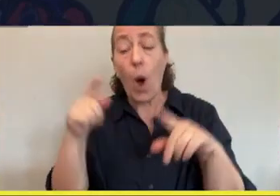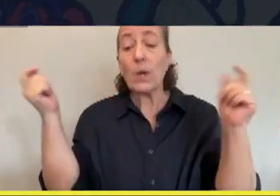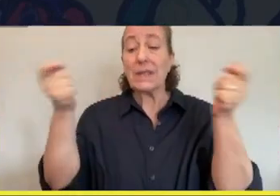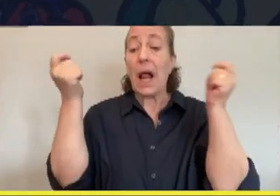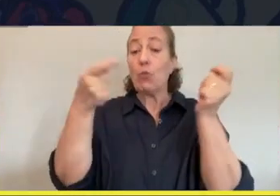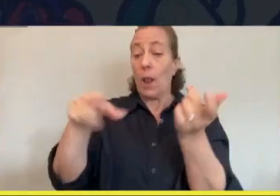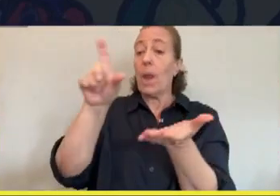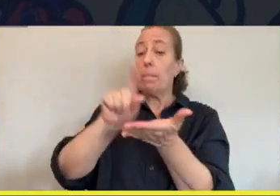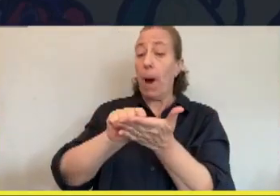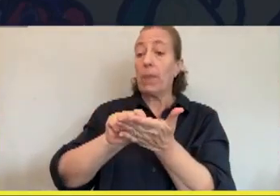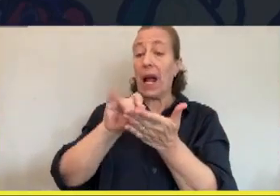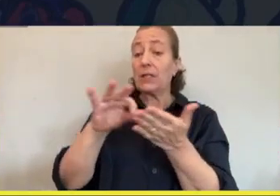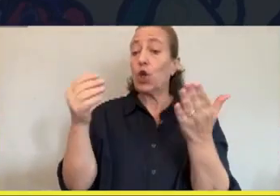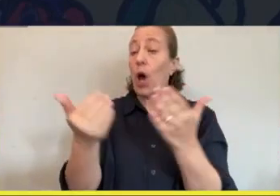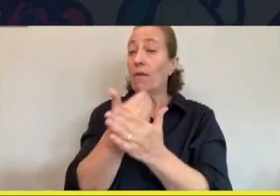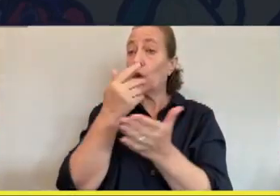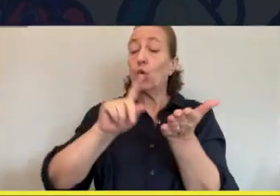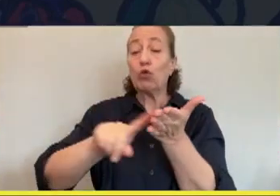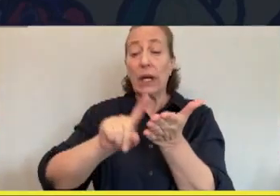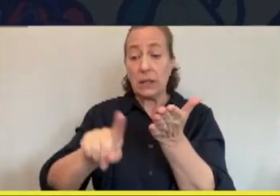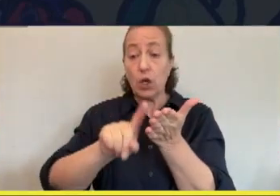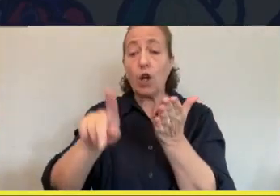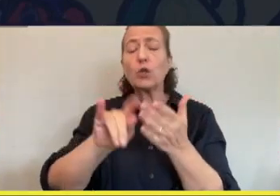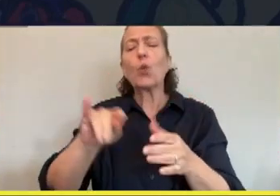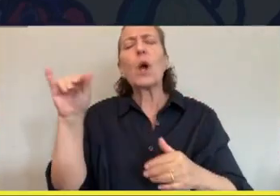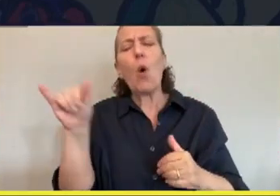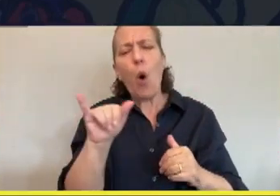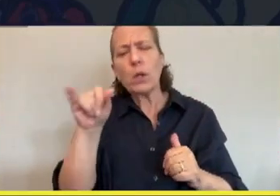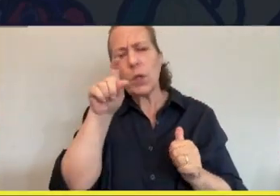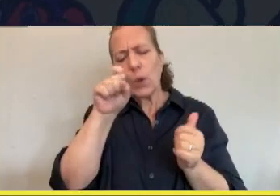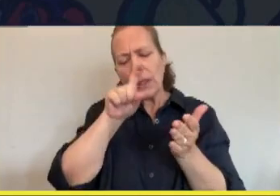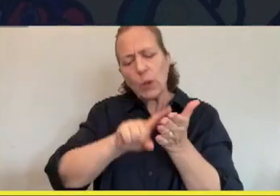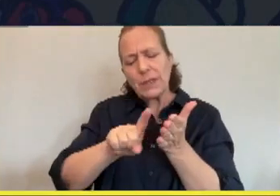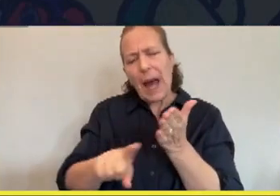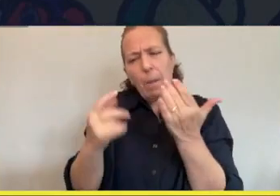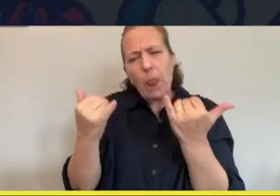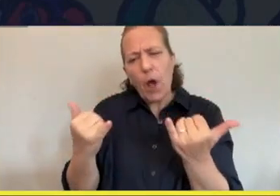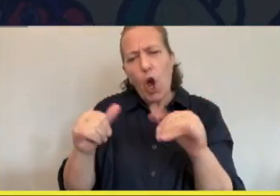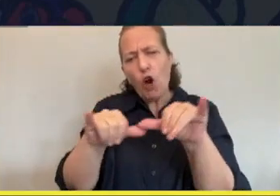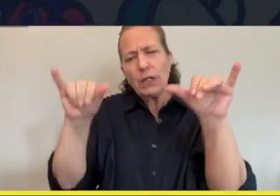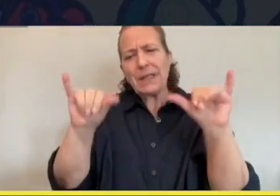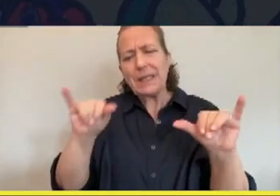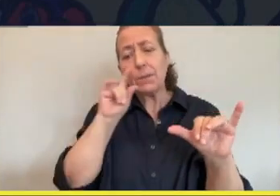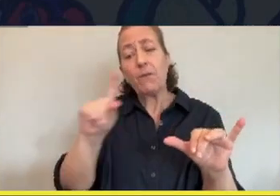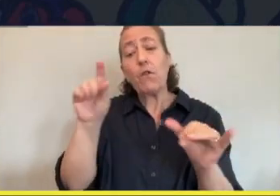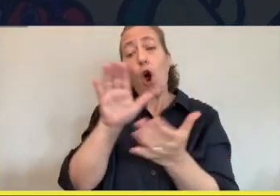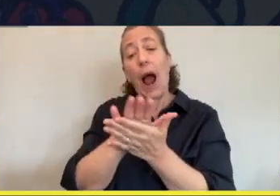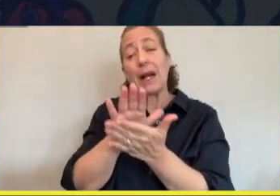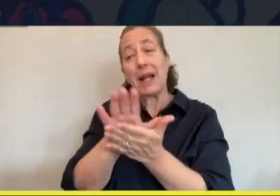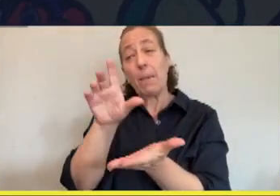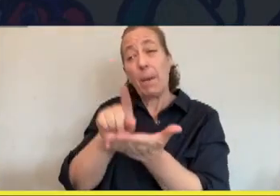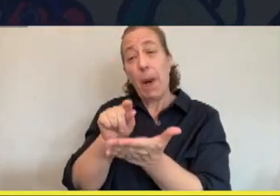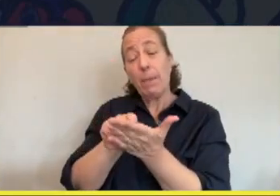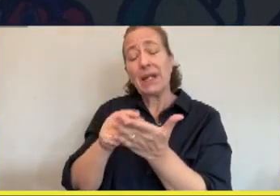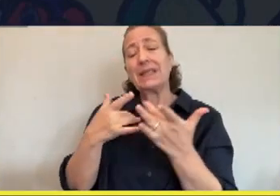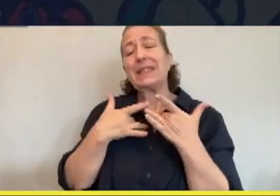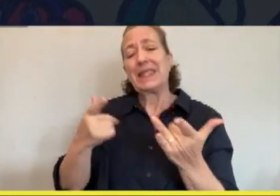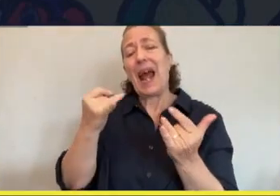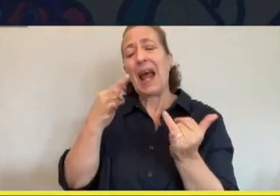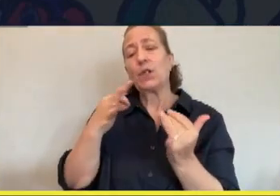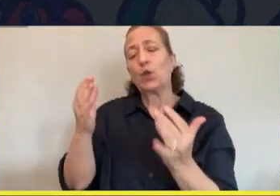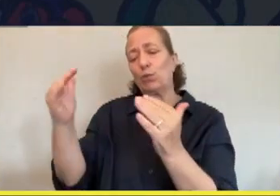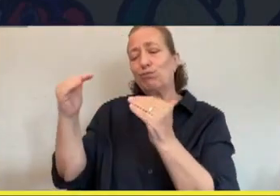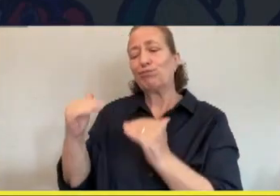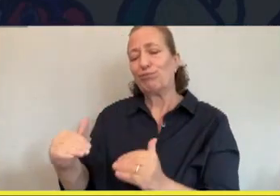important research, we also examine how our current systems for academic publishing tend to disadvantage researchers of color,